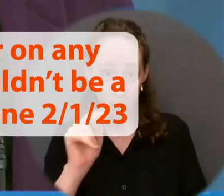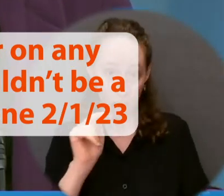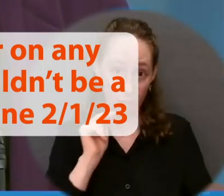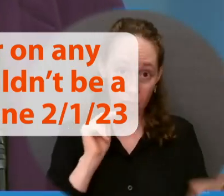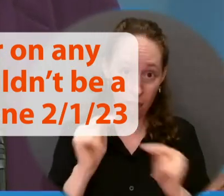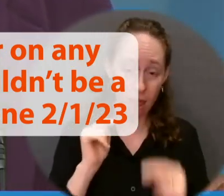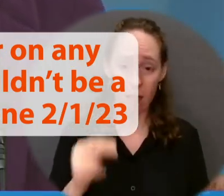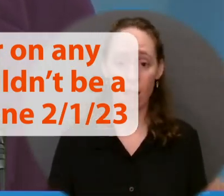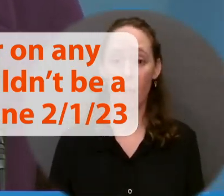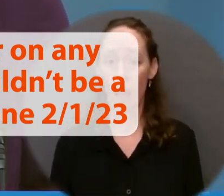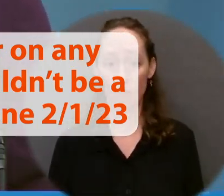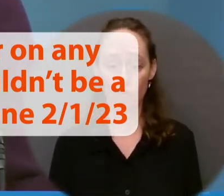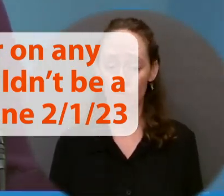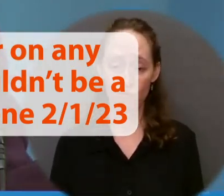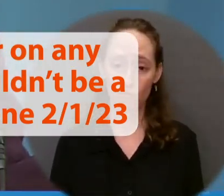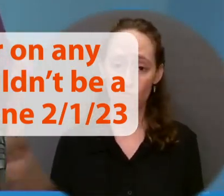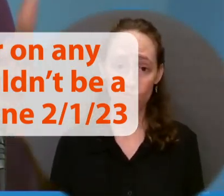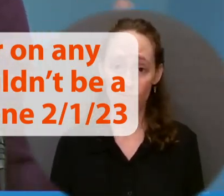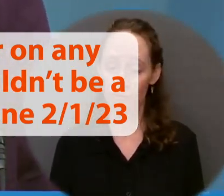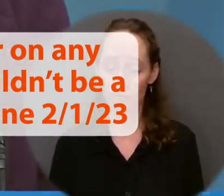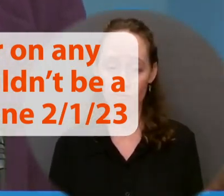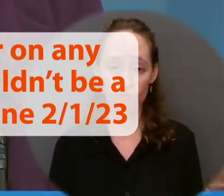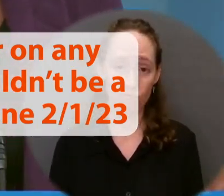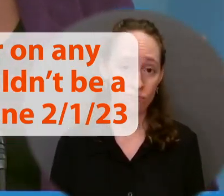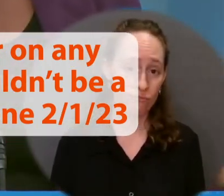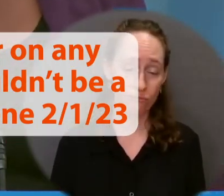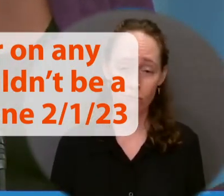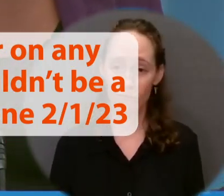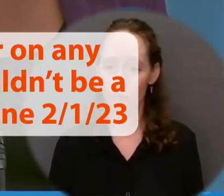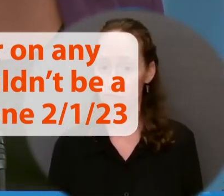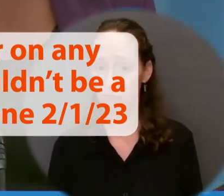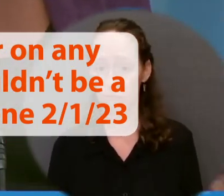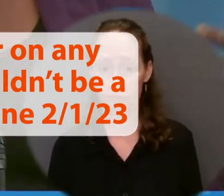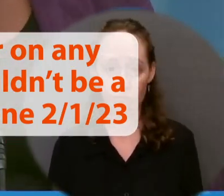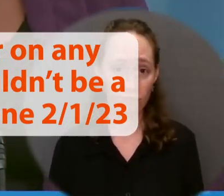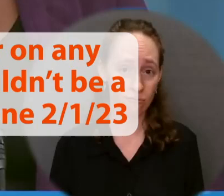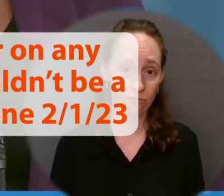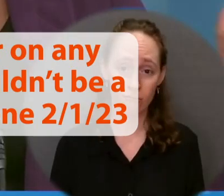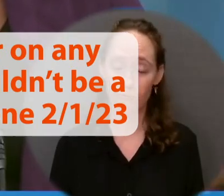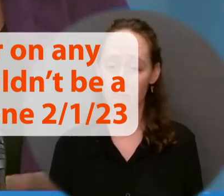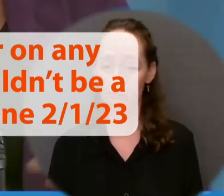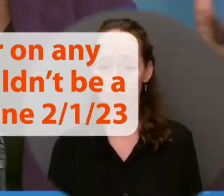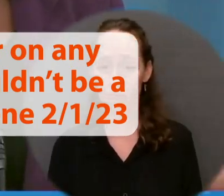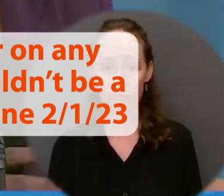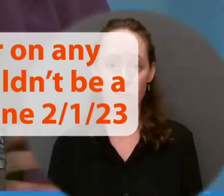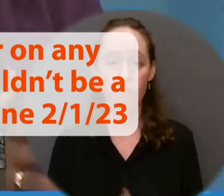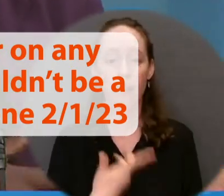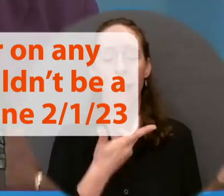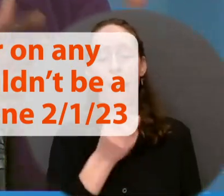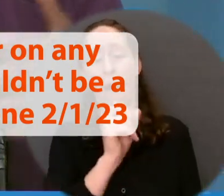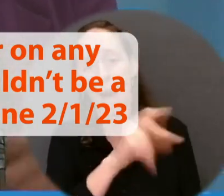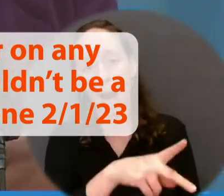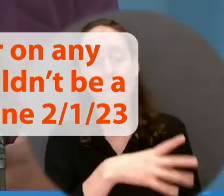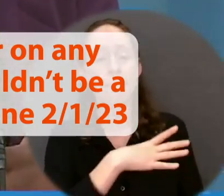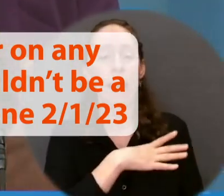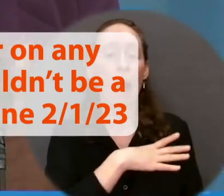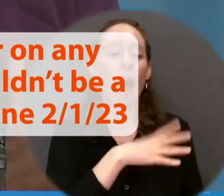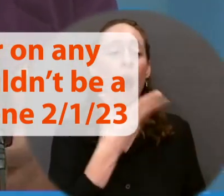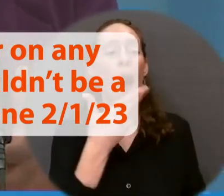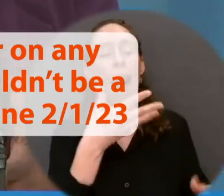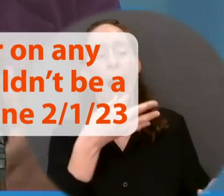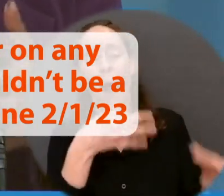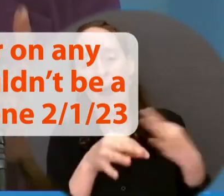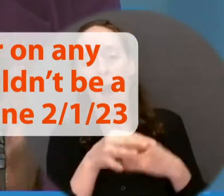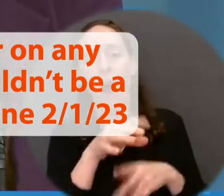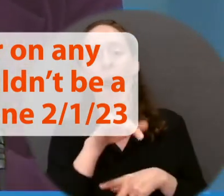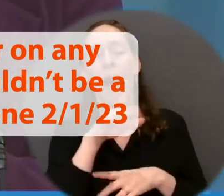for negotiations, we have said this should be done without any conditions. There shouldn't be a way to go around this to get this